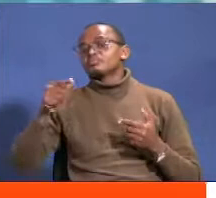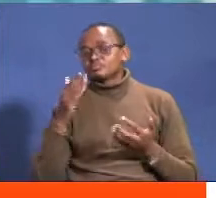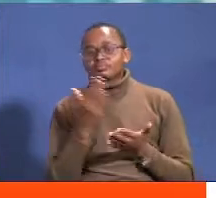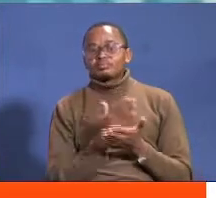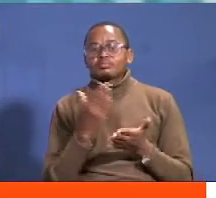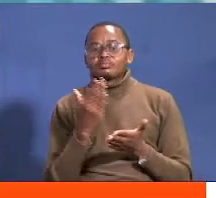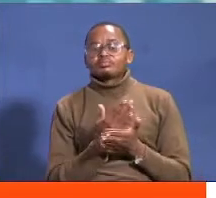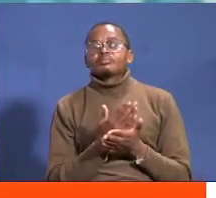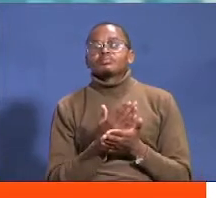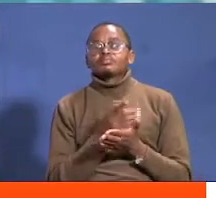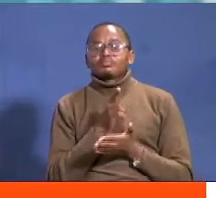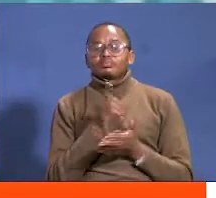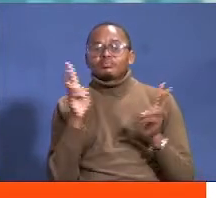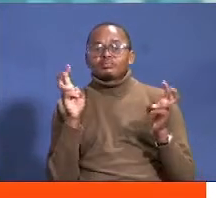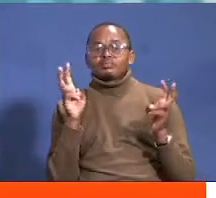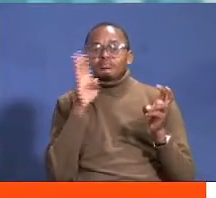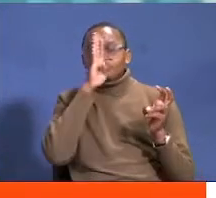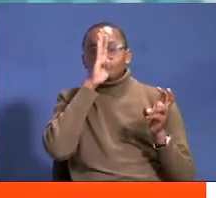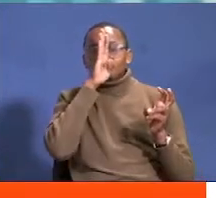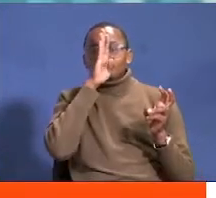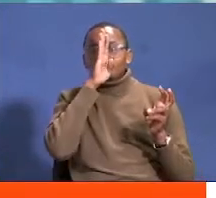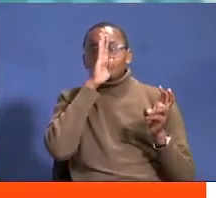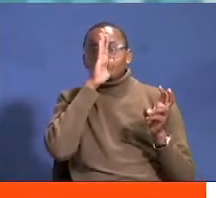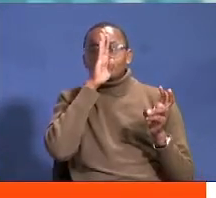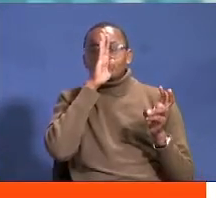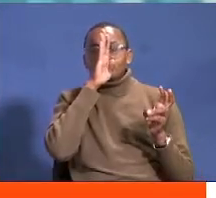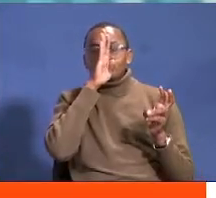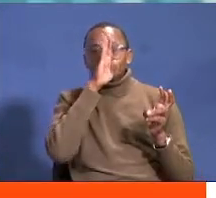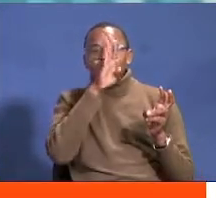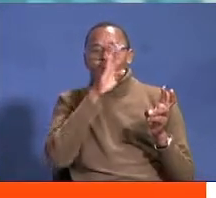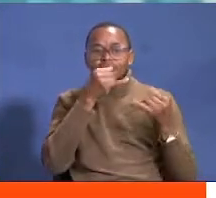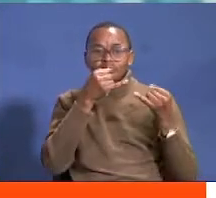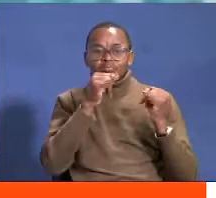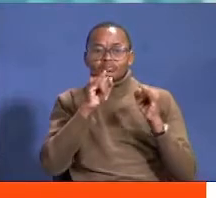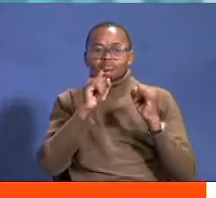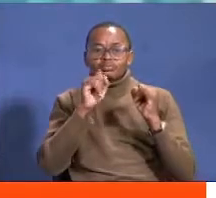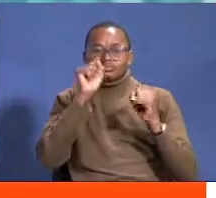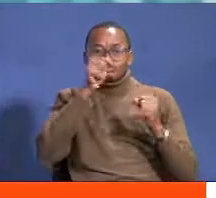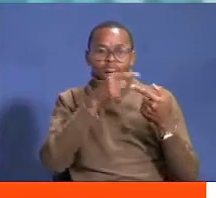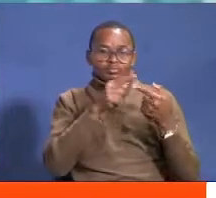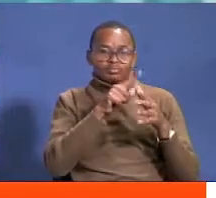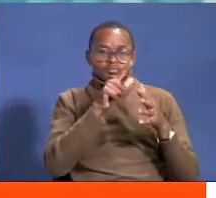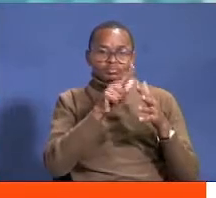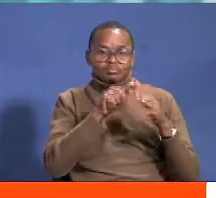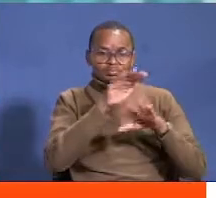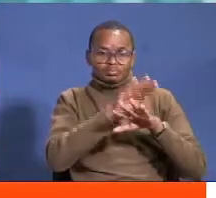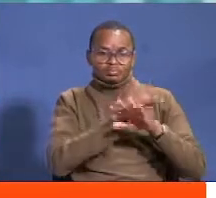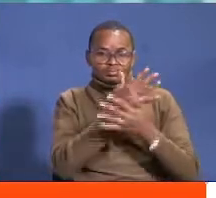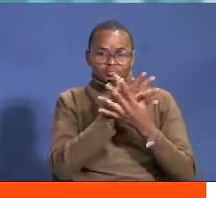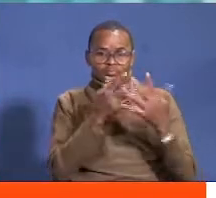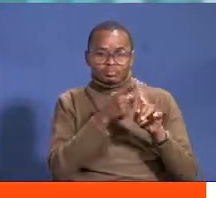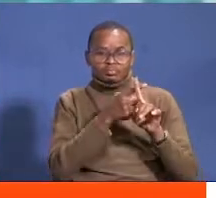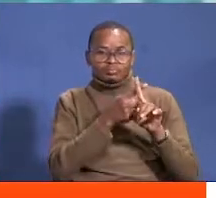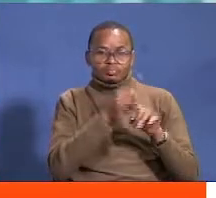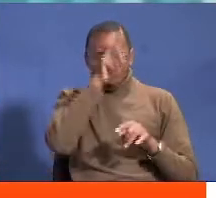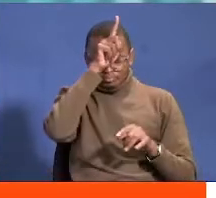we realized that this issue it has not been implemented. Yeah. But then the good thing that I picked from